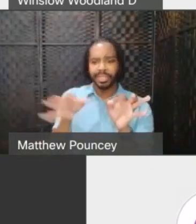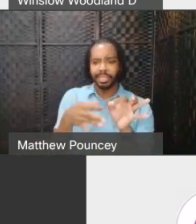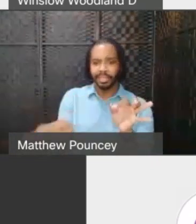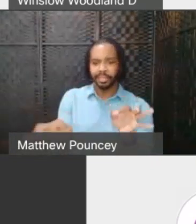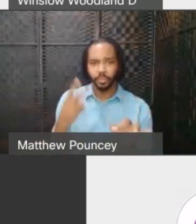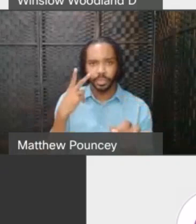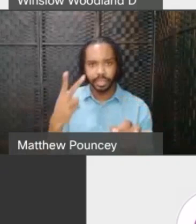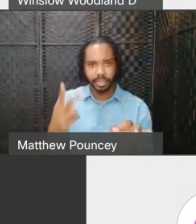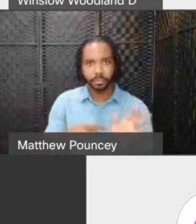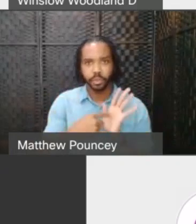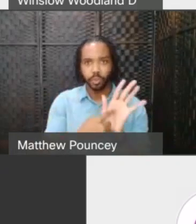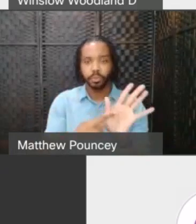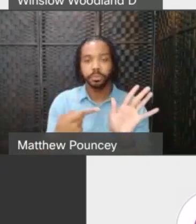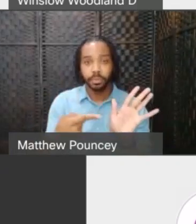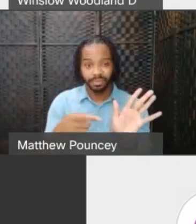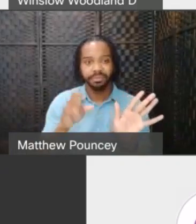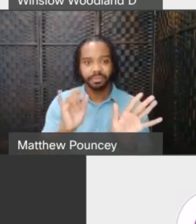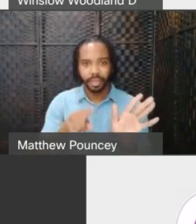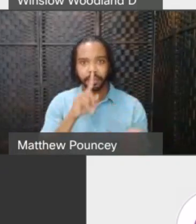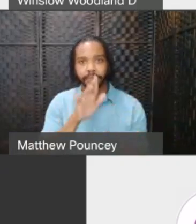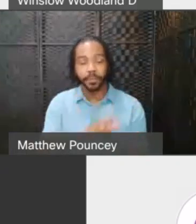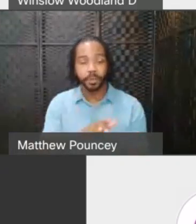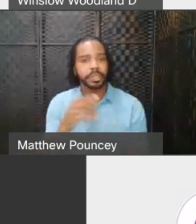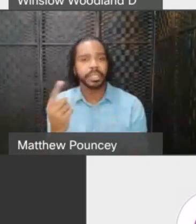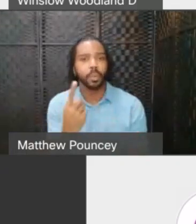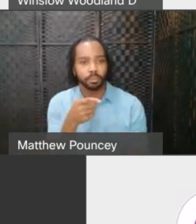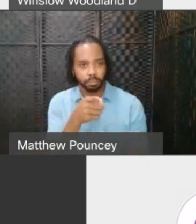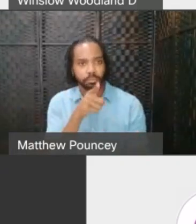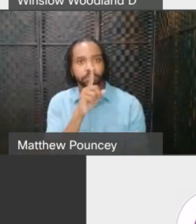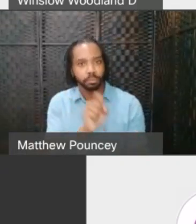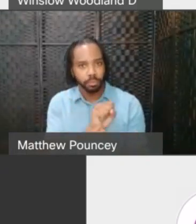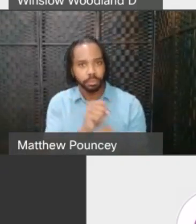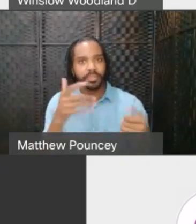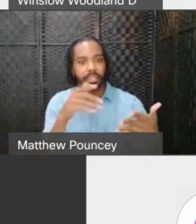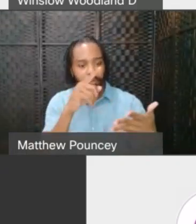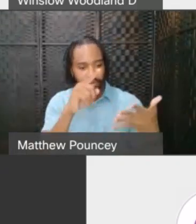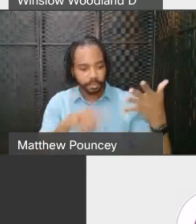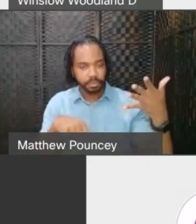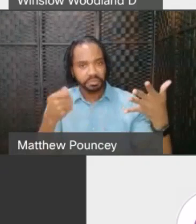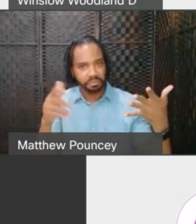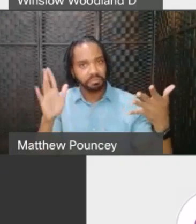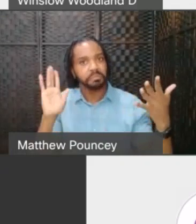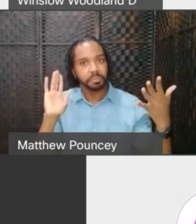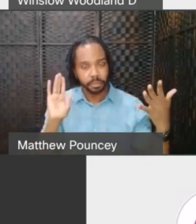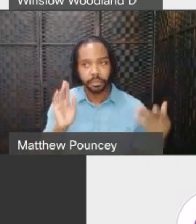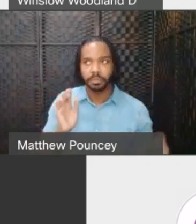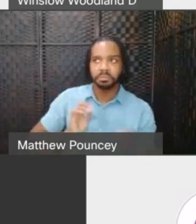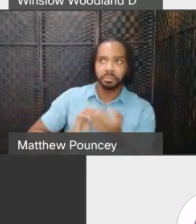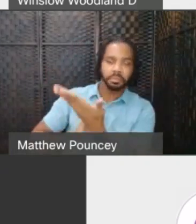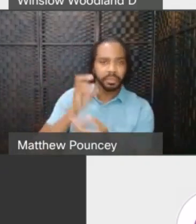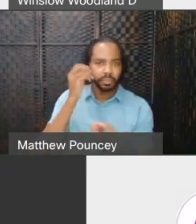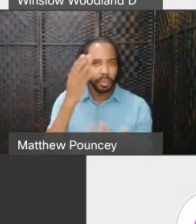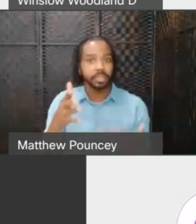present. So that confirms that someone has successfully submitted their information, whether they're fully